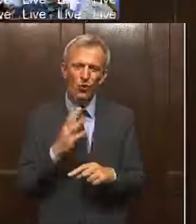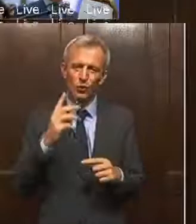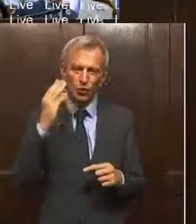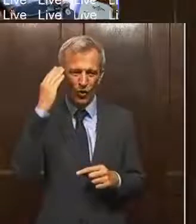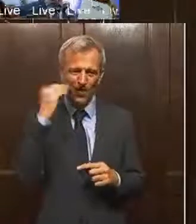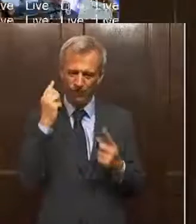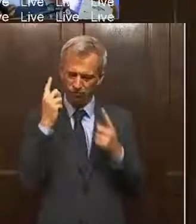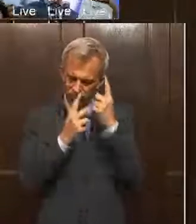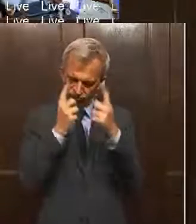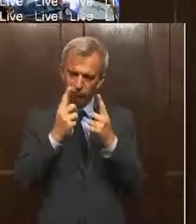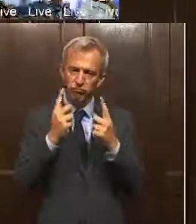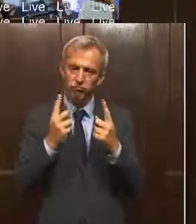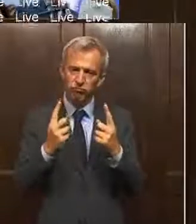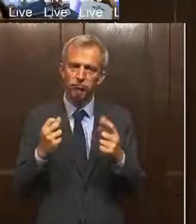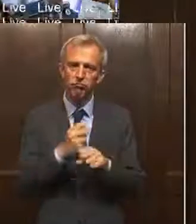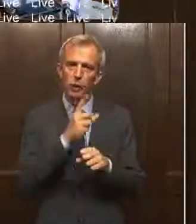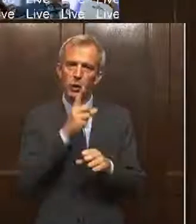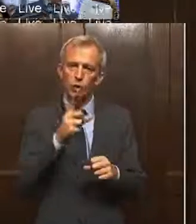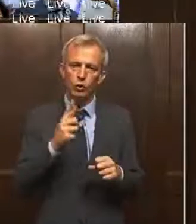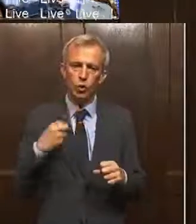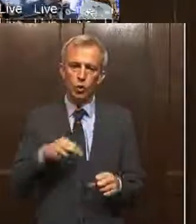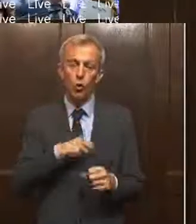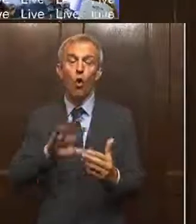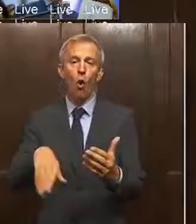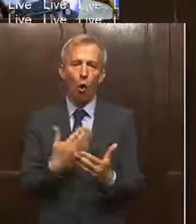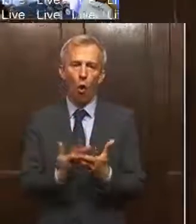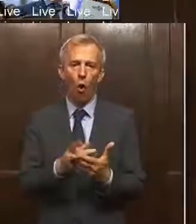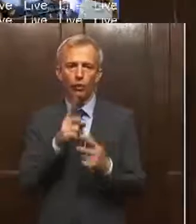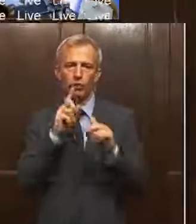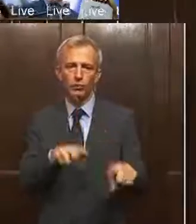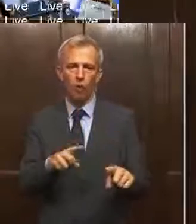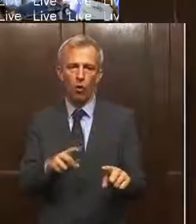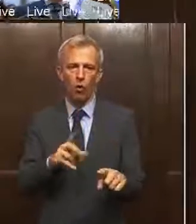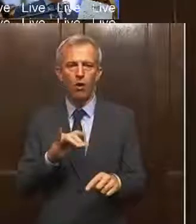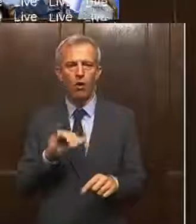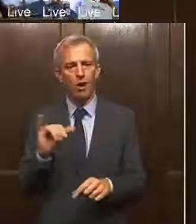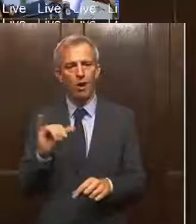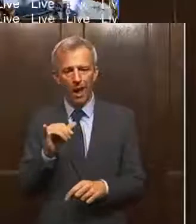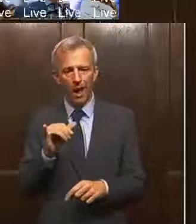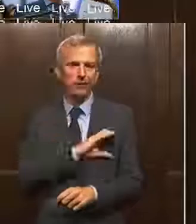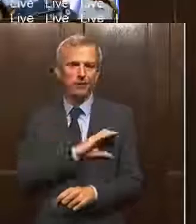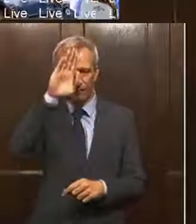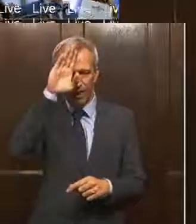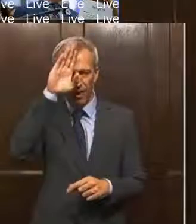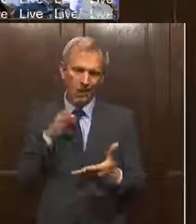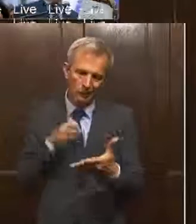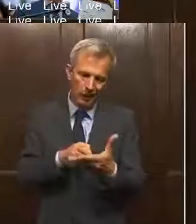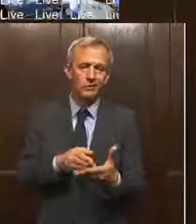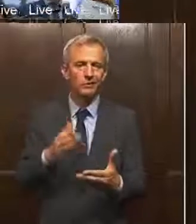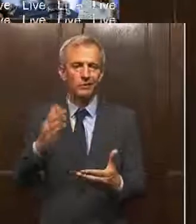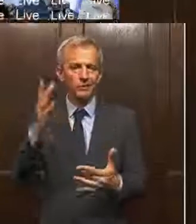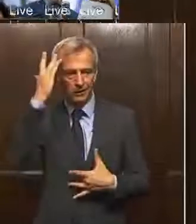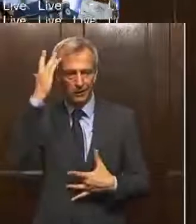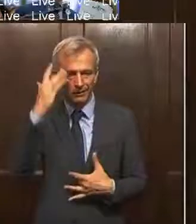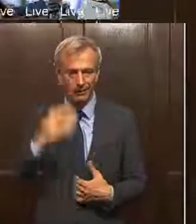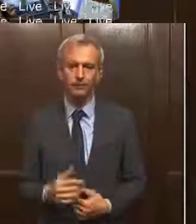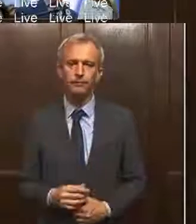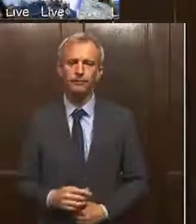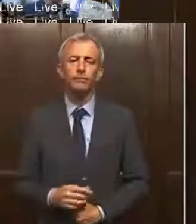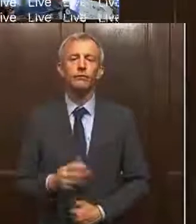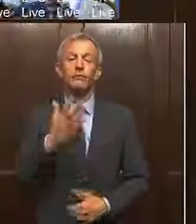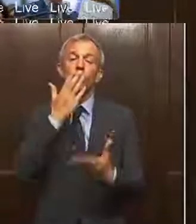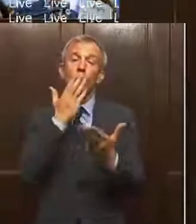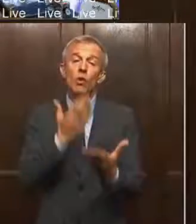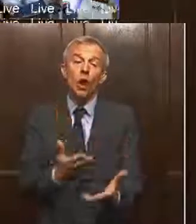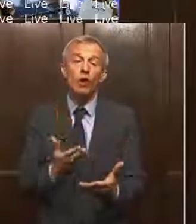make sure that we all are frontline responders against this disease. And thank you through your actions for helping